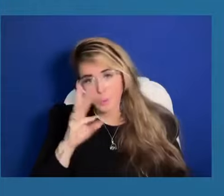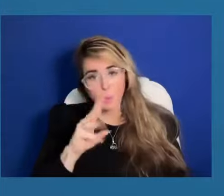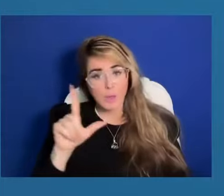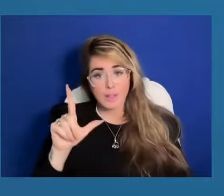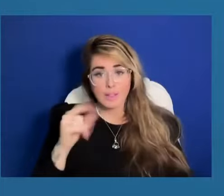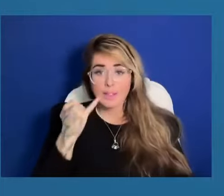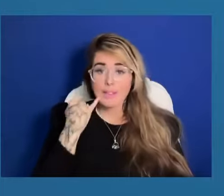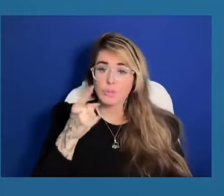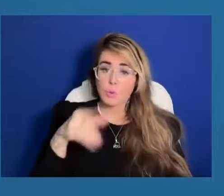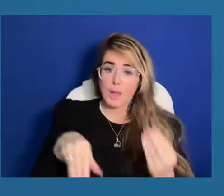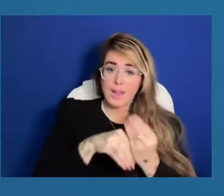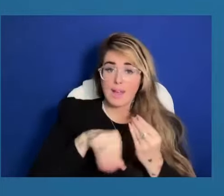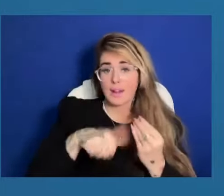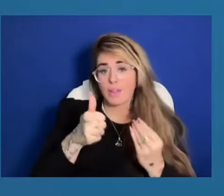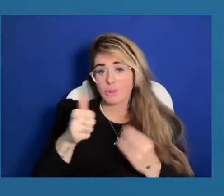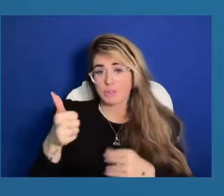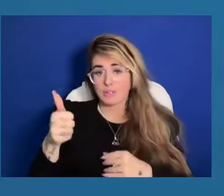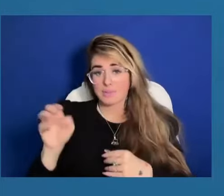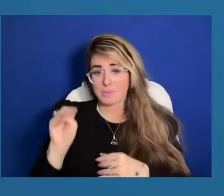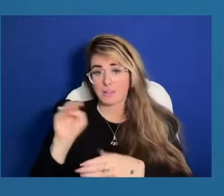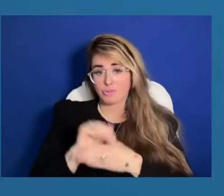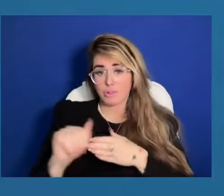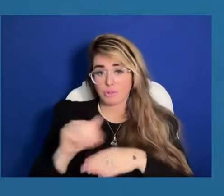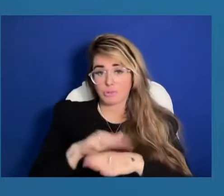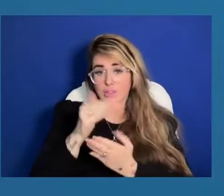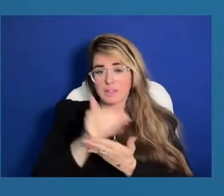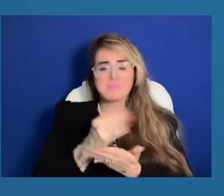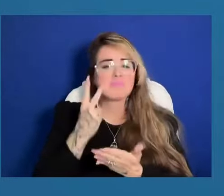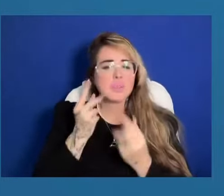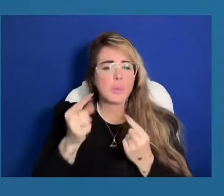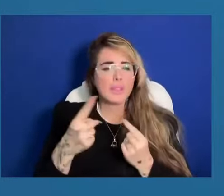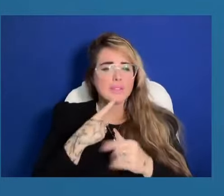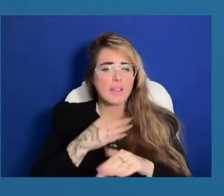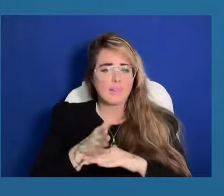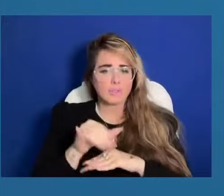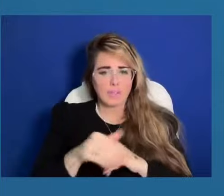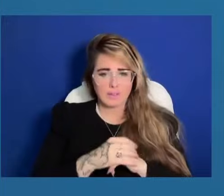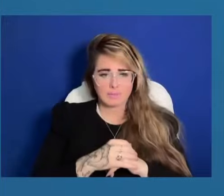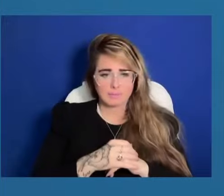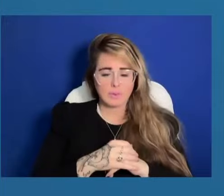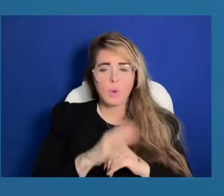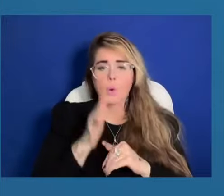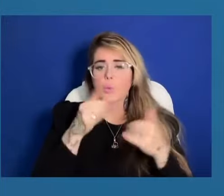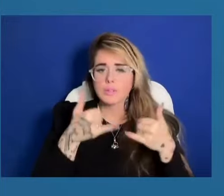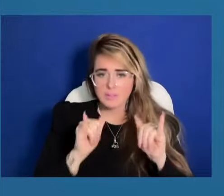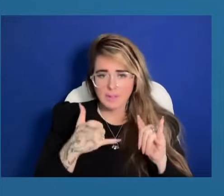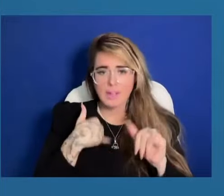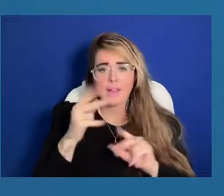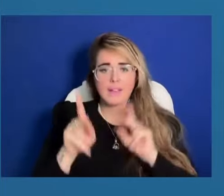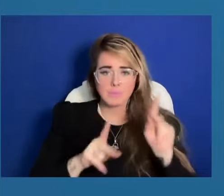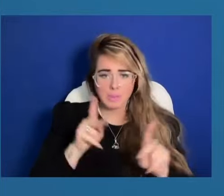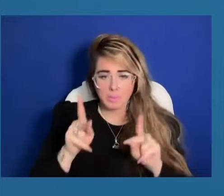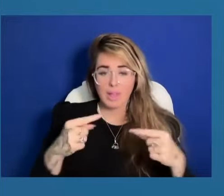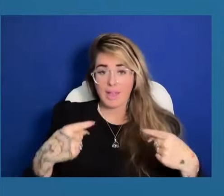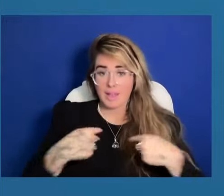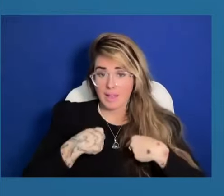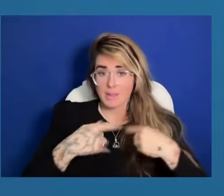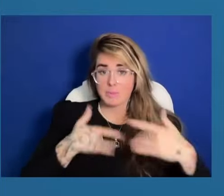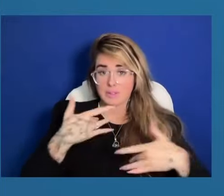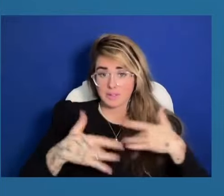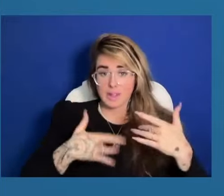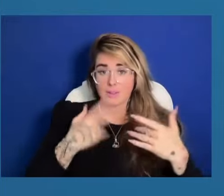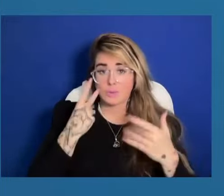adding another $10 million to that, let's see what they say after that. Because there still are going to be those folks. I'm excited about what's happening